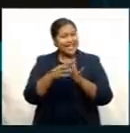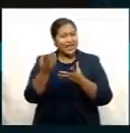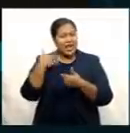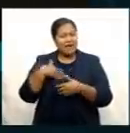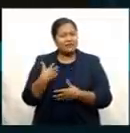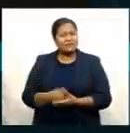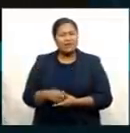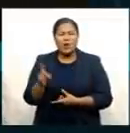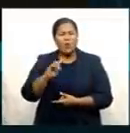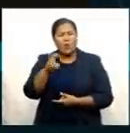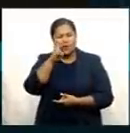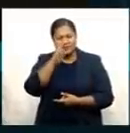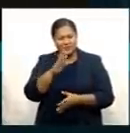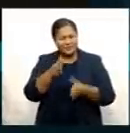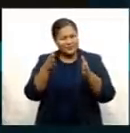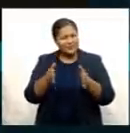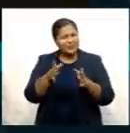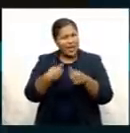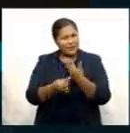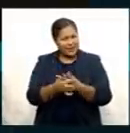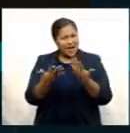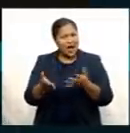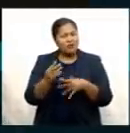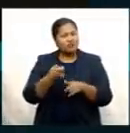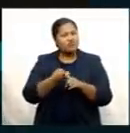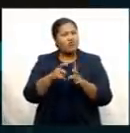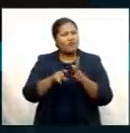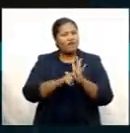what restrictions are in effect in Korovo?